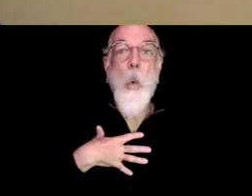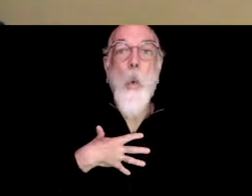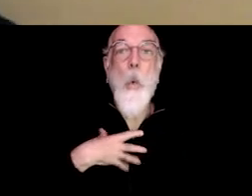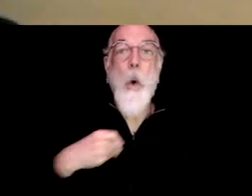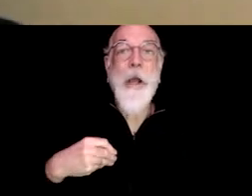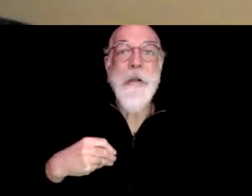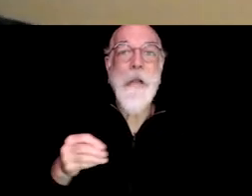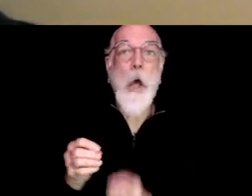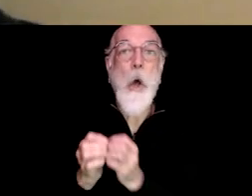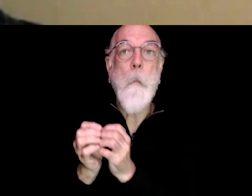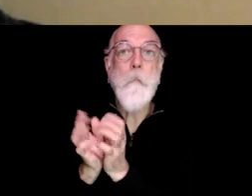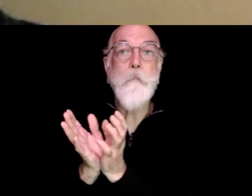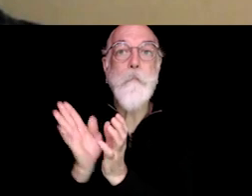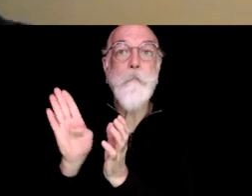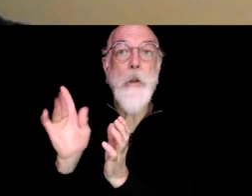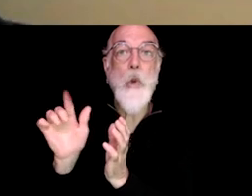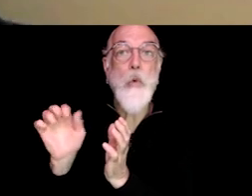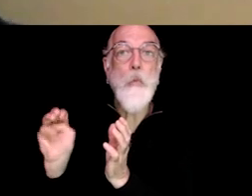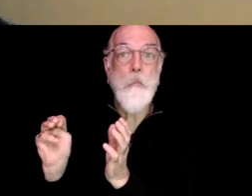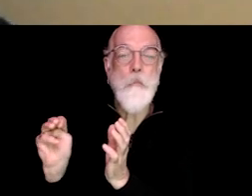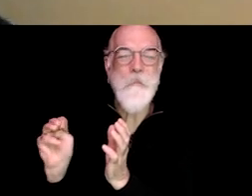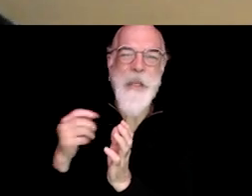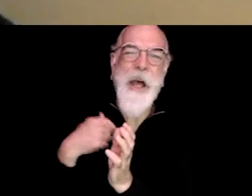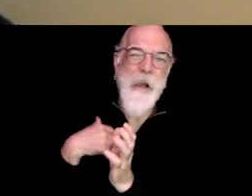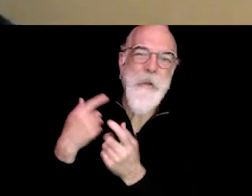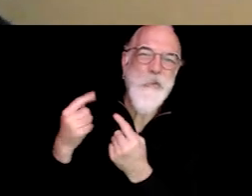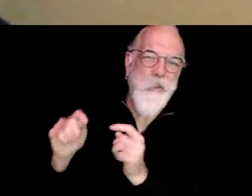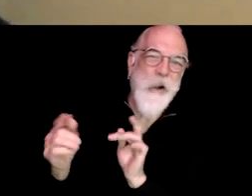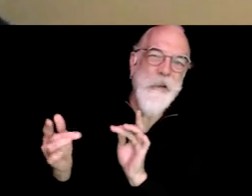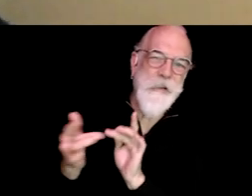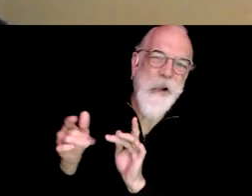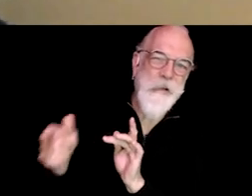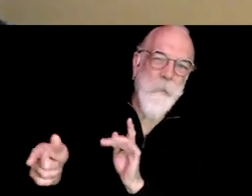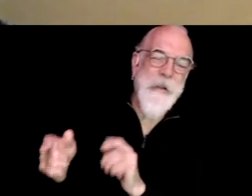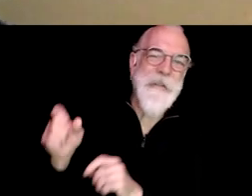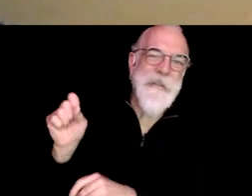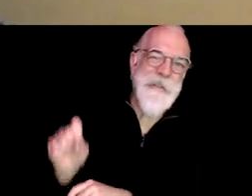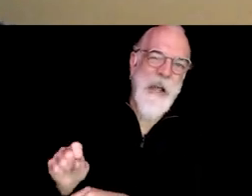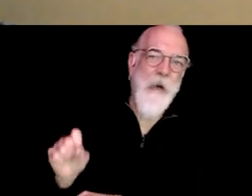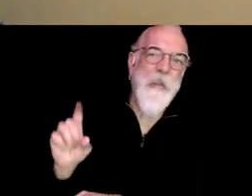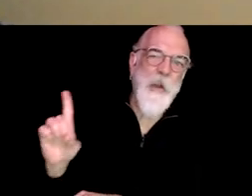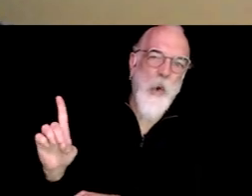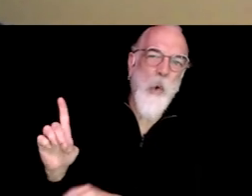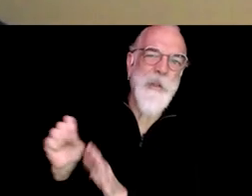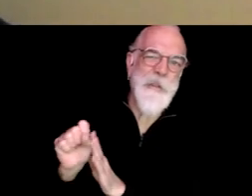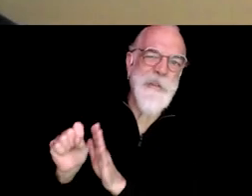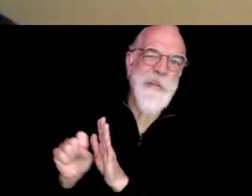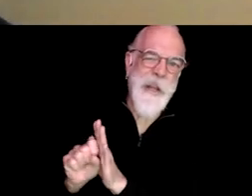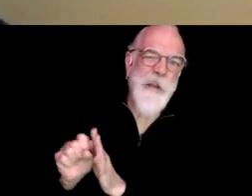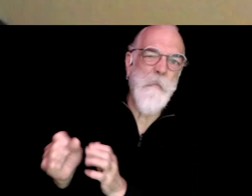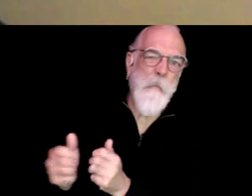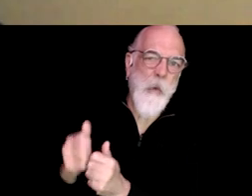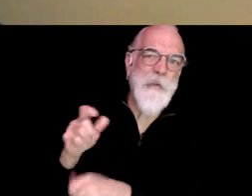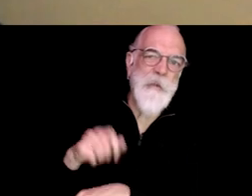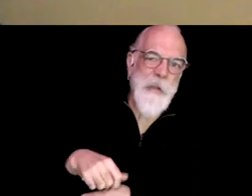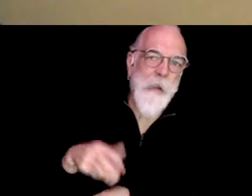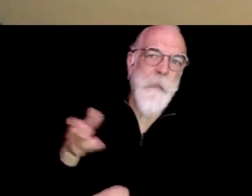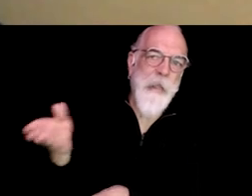trying to reach. He's in South Dakota most of the time, and